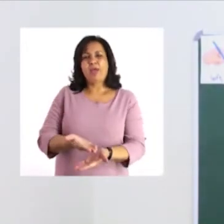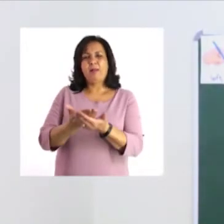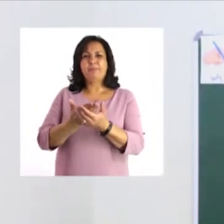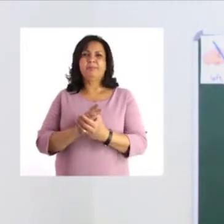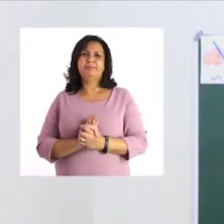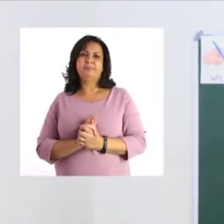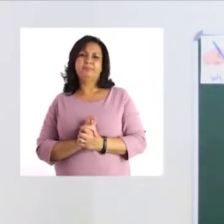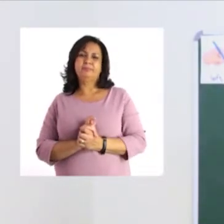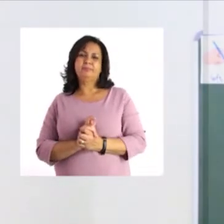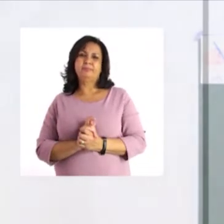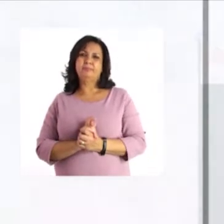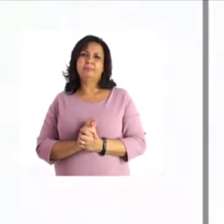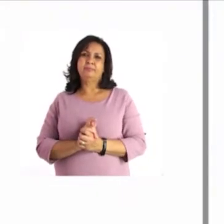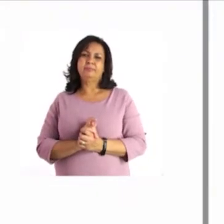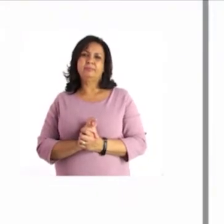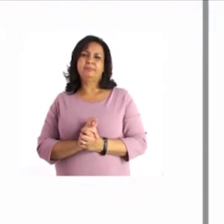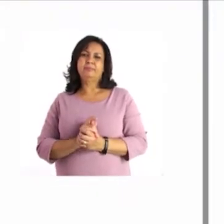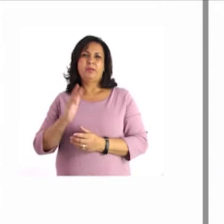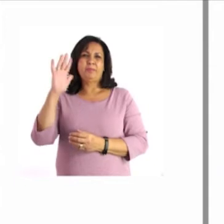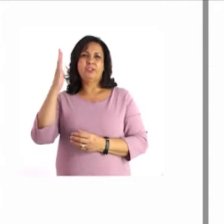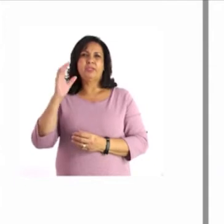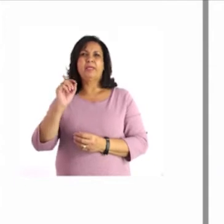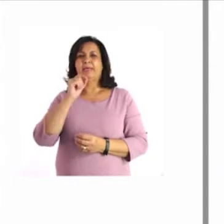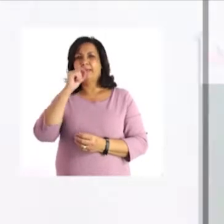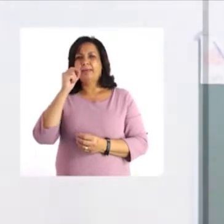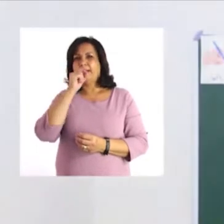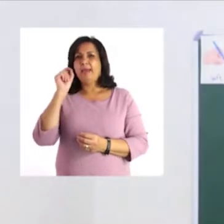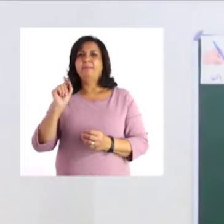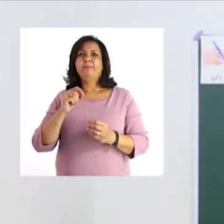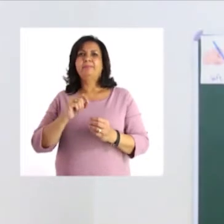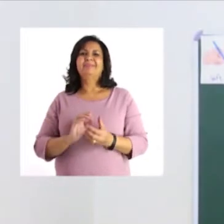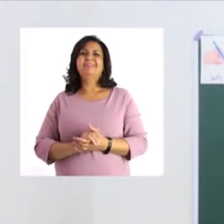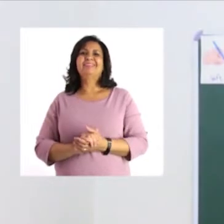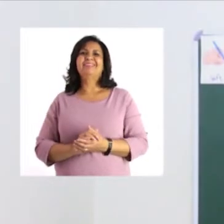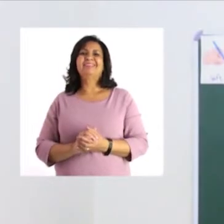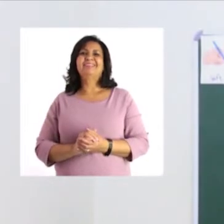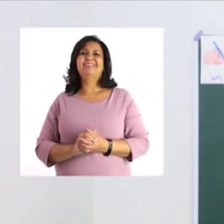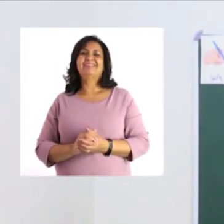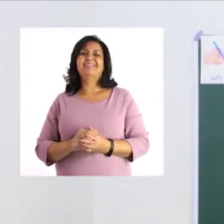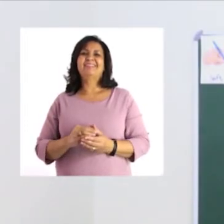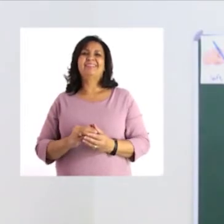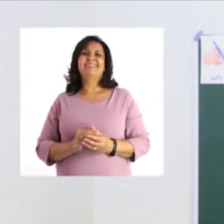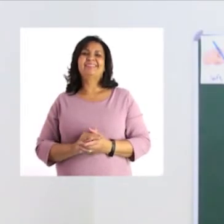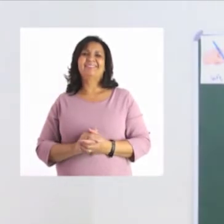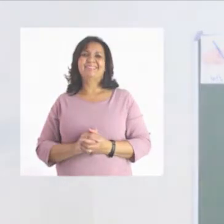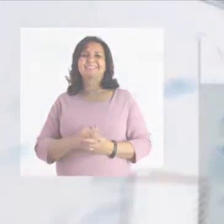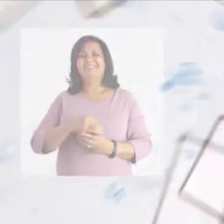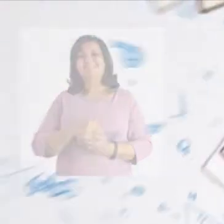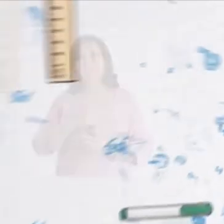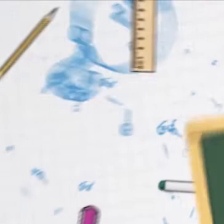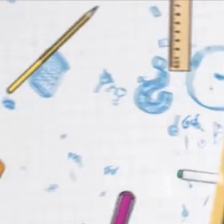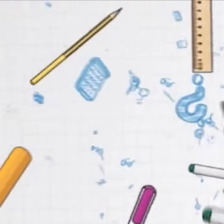name next to the picture. Well, friends, I hope you enjoyed today's lesson. Thank you for that.